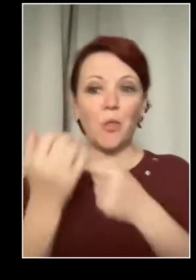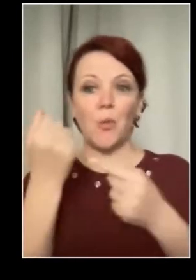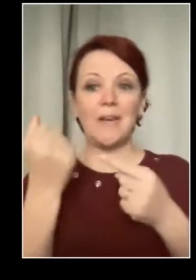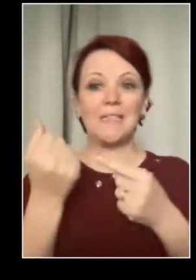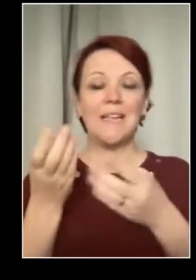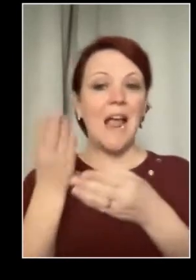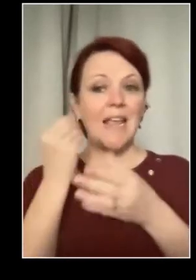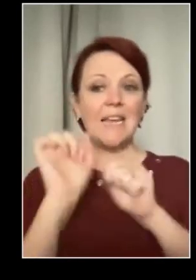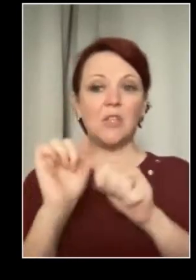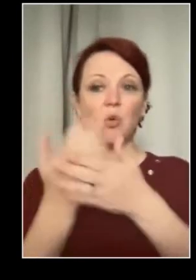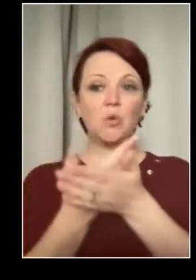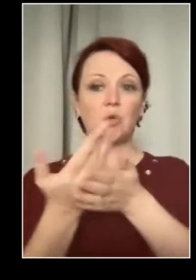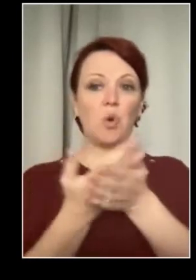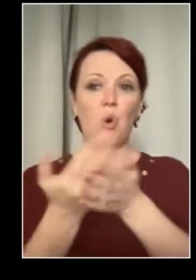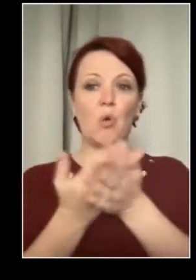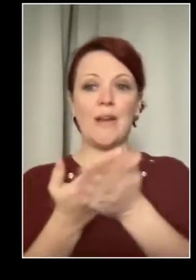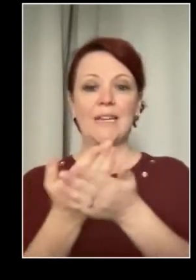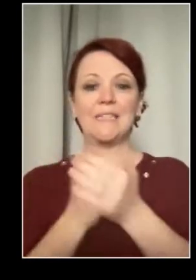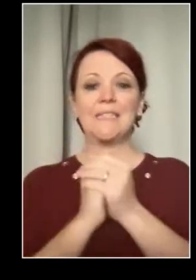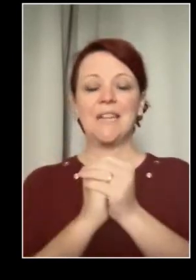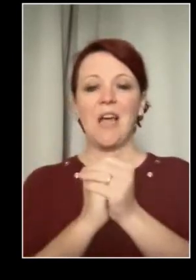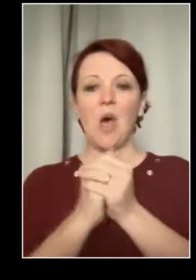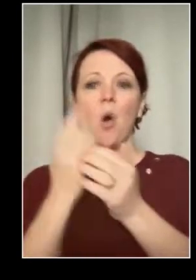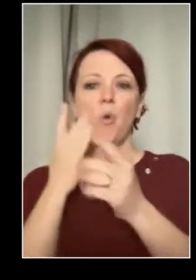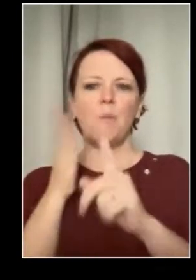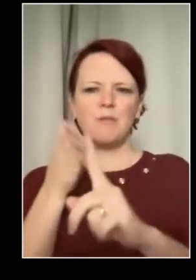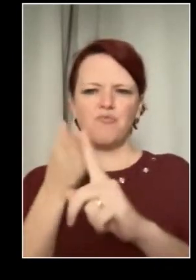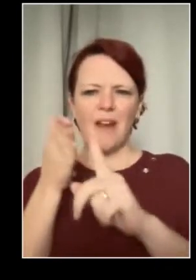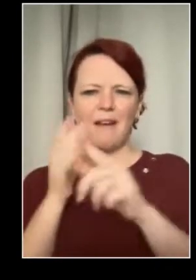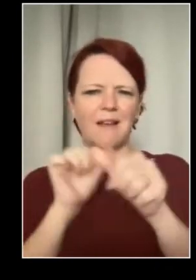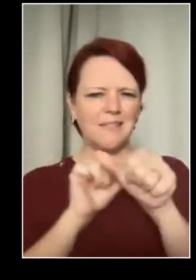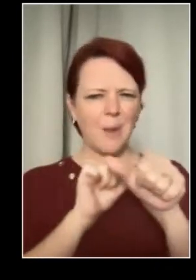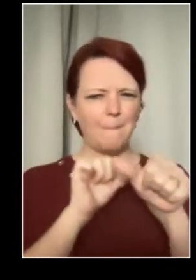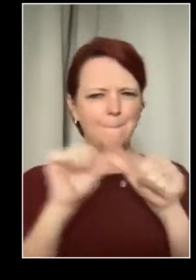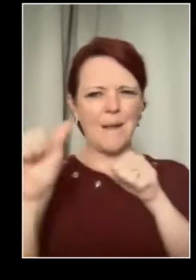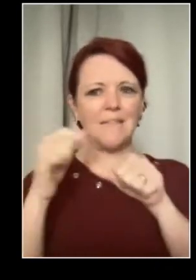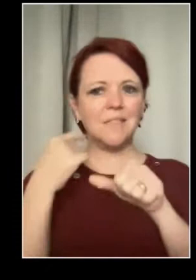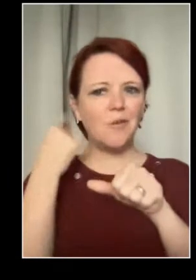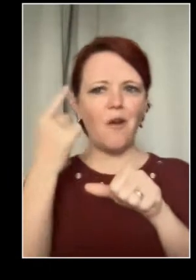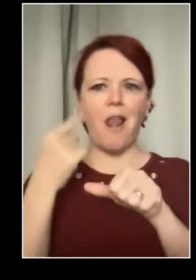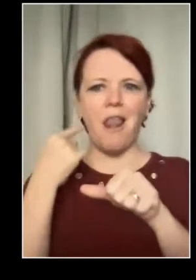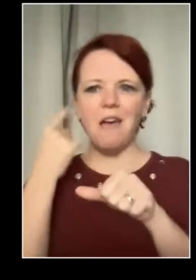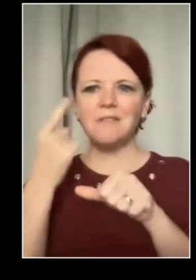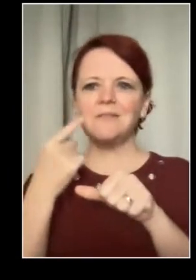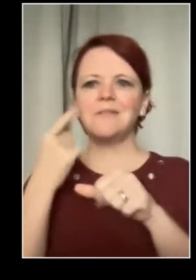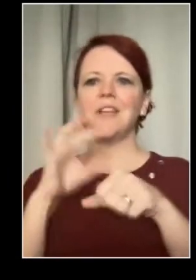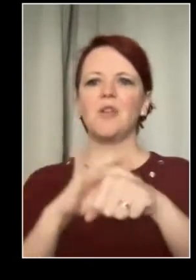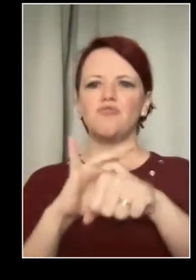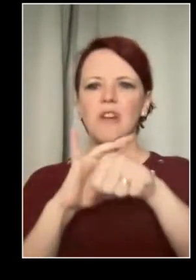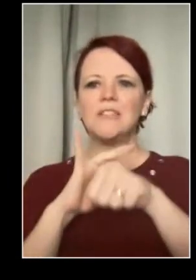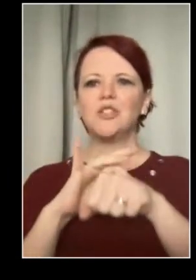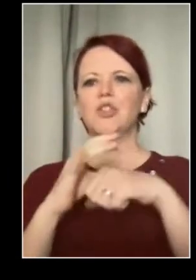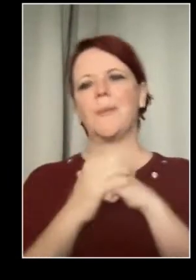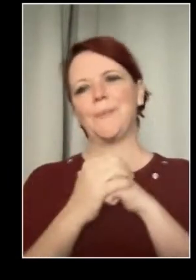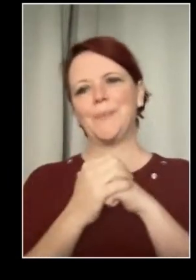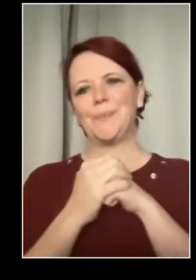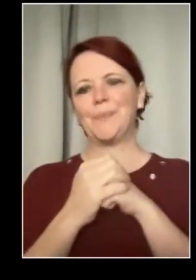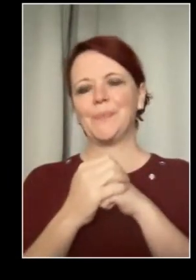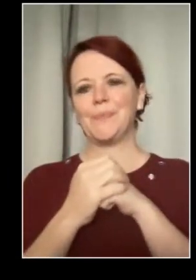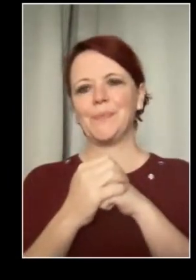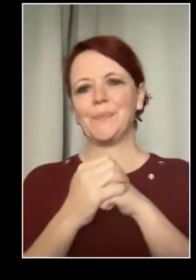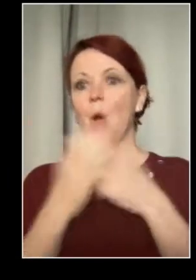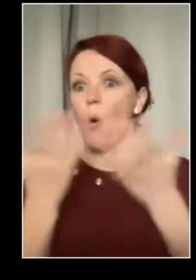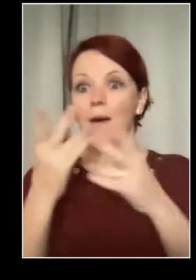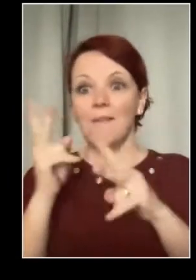stories over the next hour as we recognise the very best of London apprentices, employers and apprentice champions. So wherever you're watching,